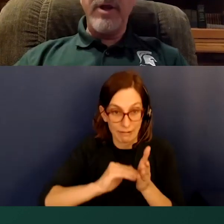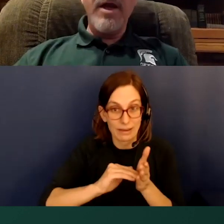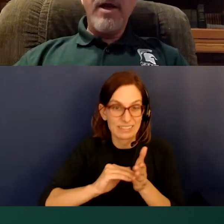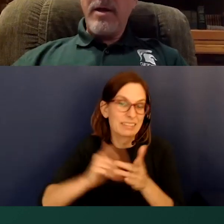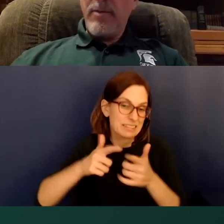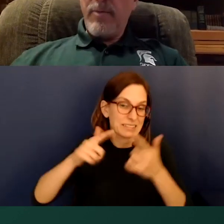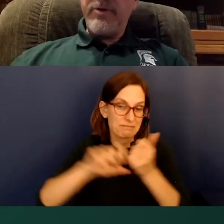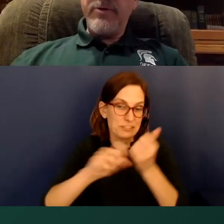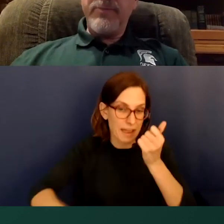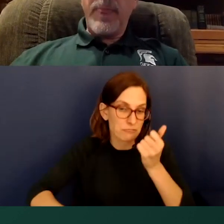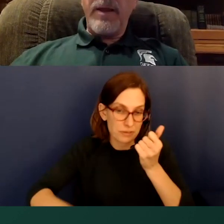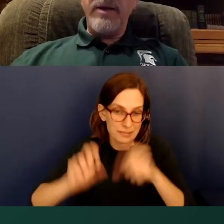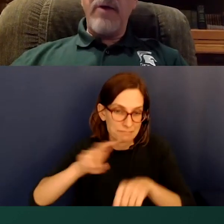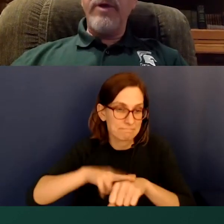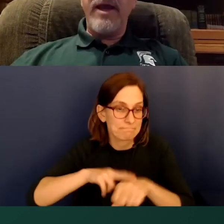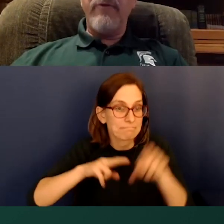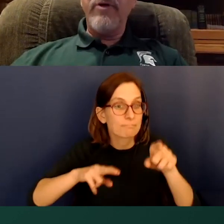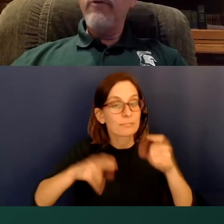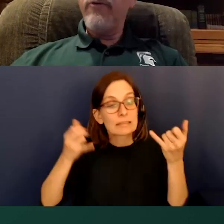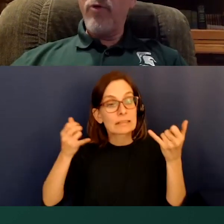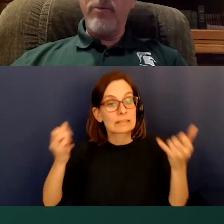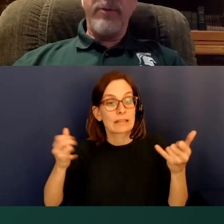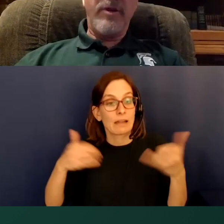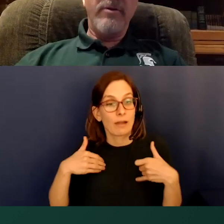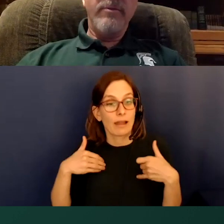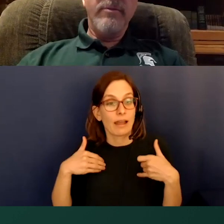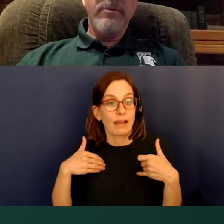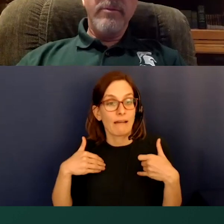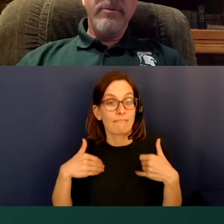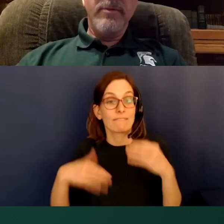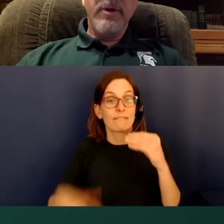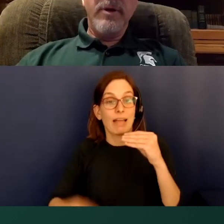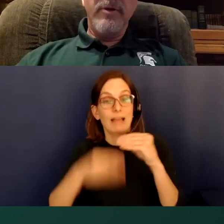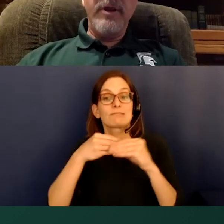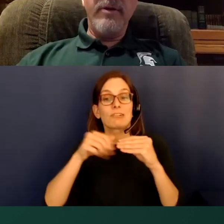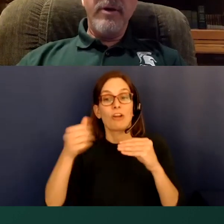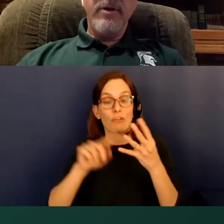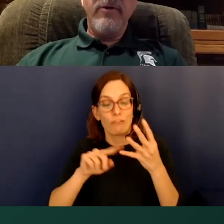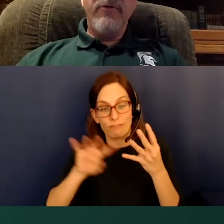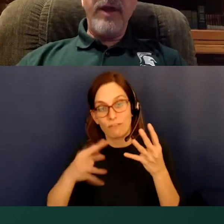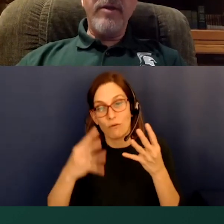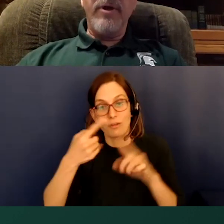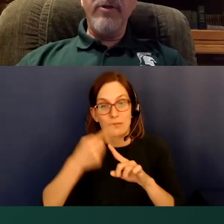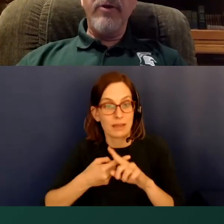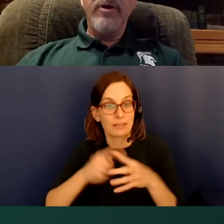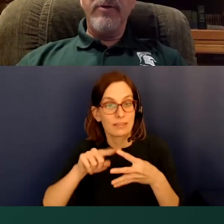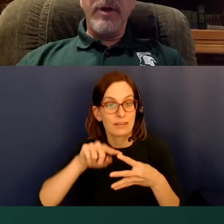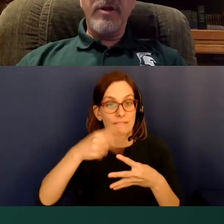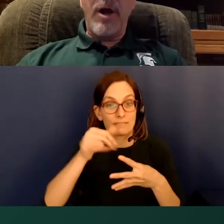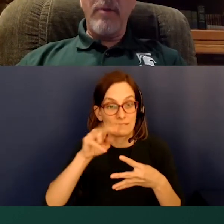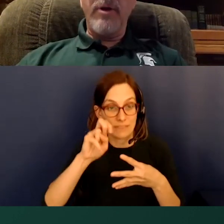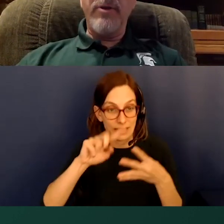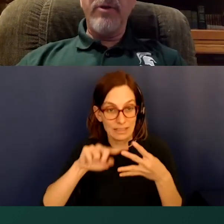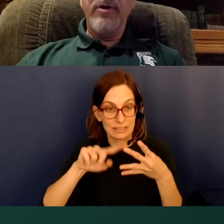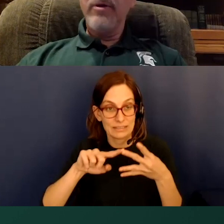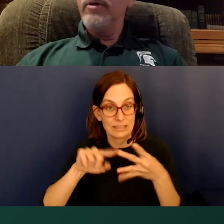exaggerated, but now we have 4 months. The phase month, the